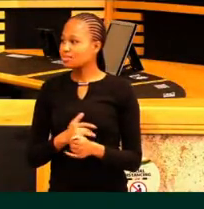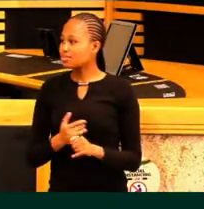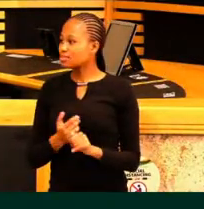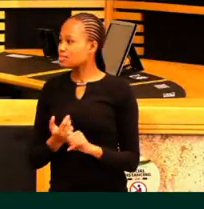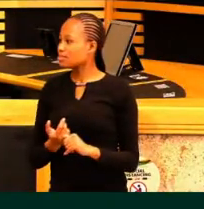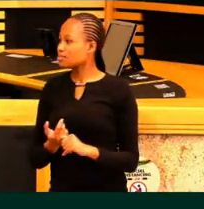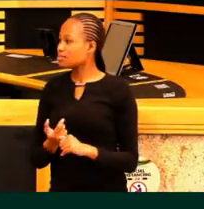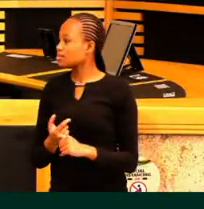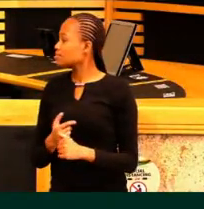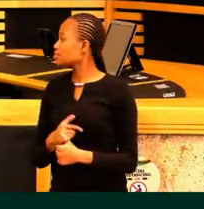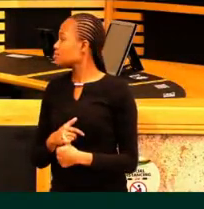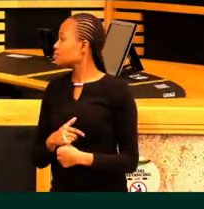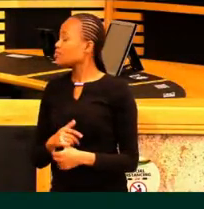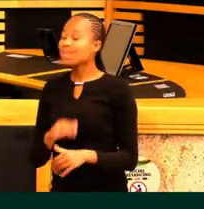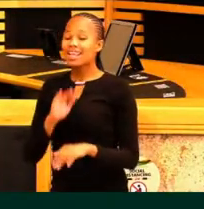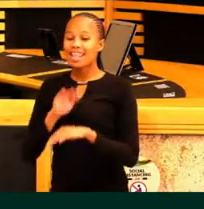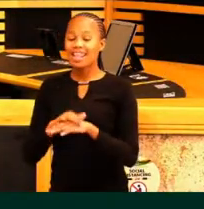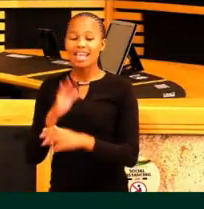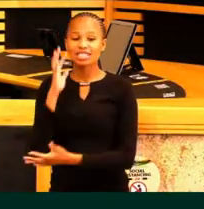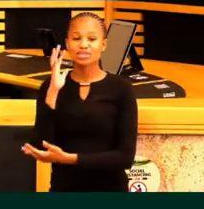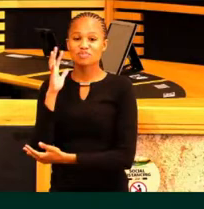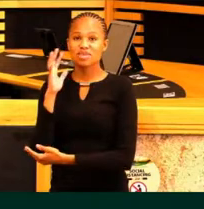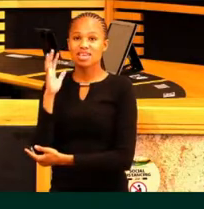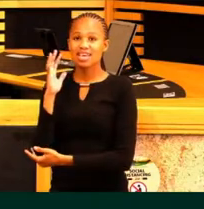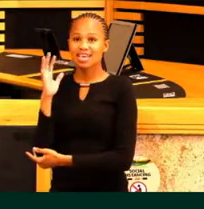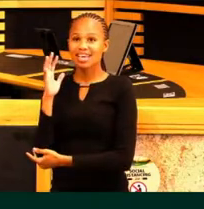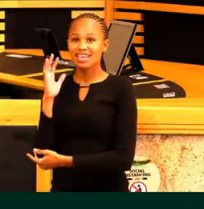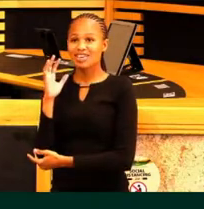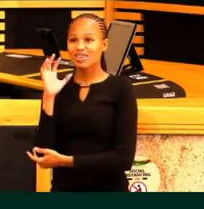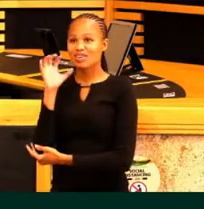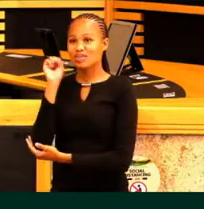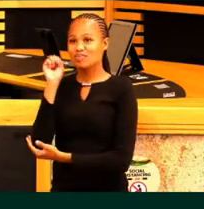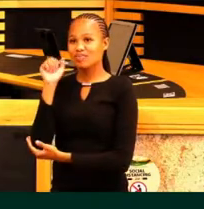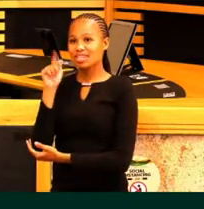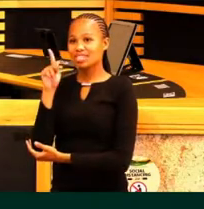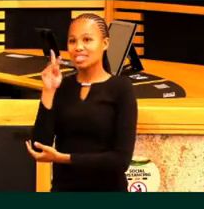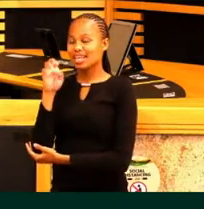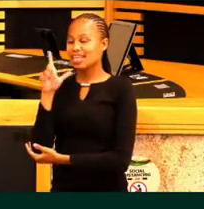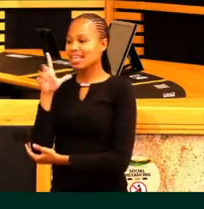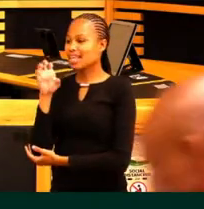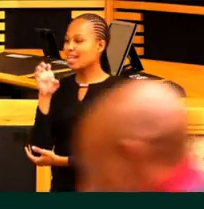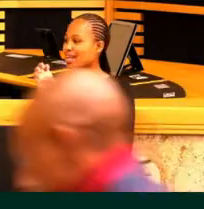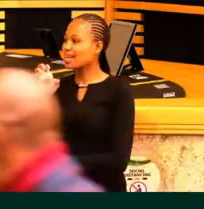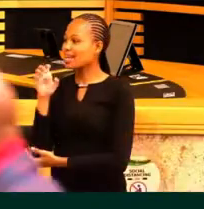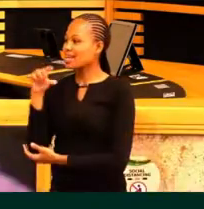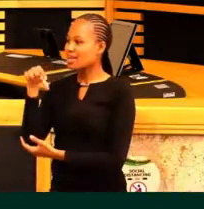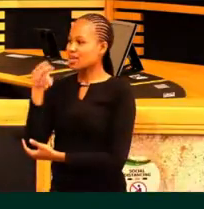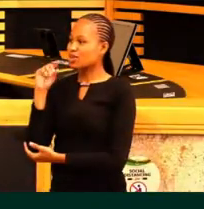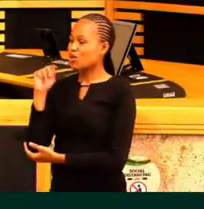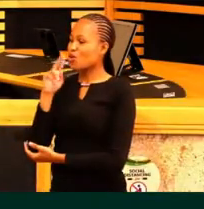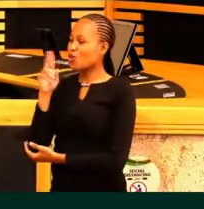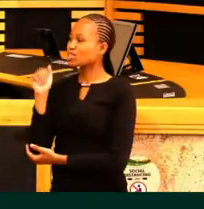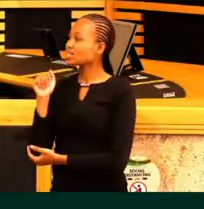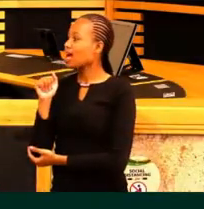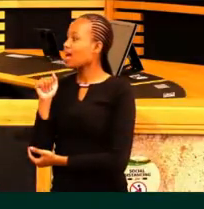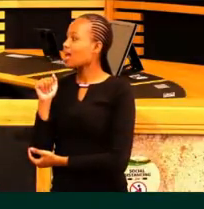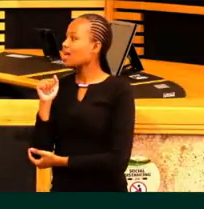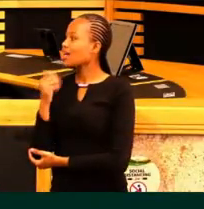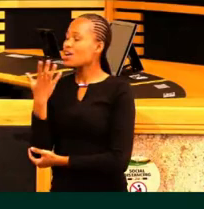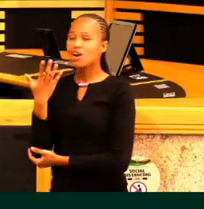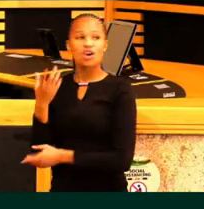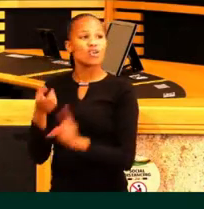the next year speaker it's a circle from my toilet District